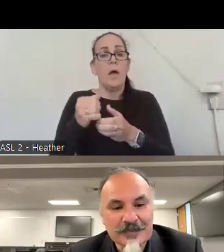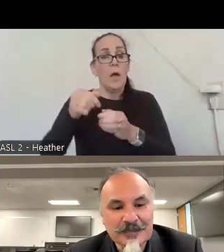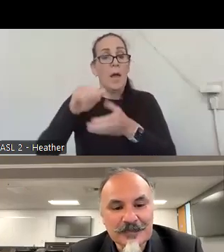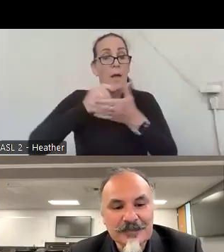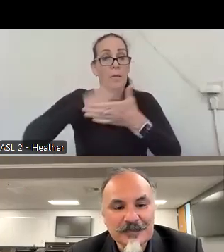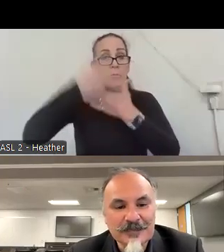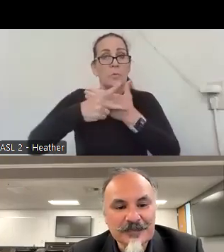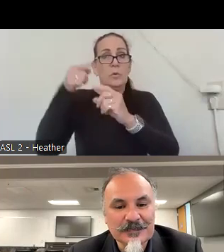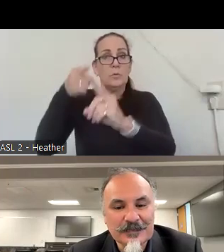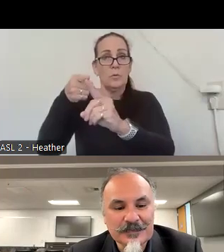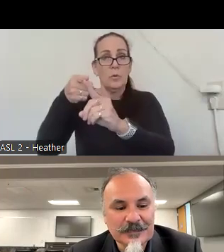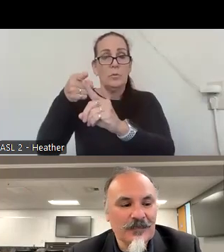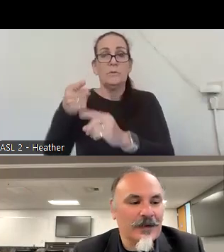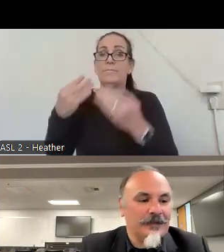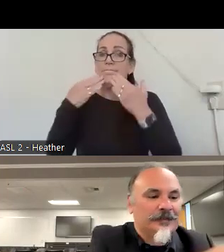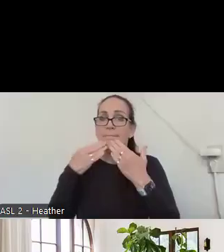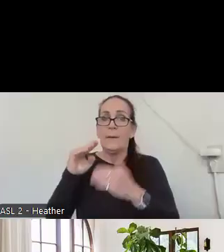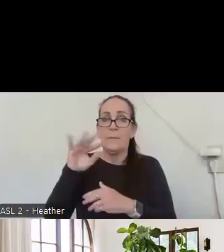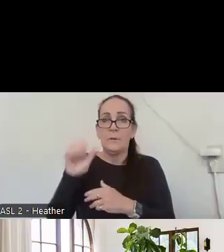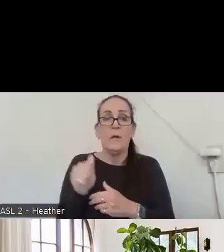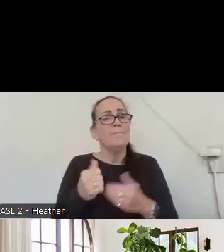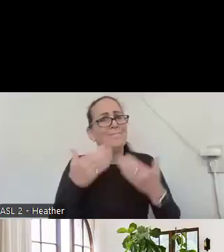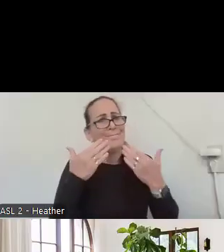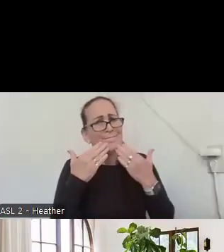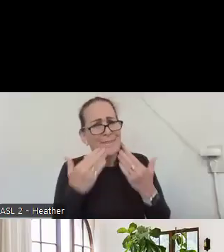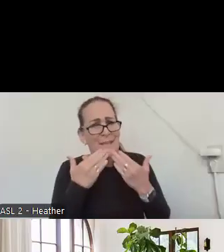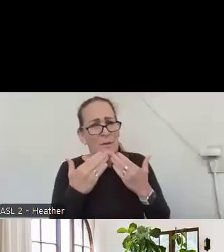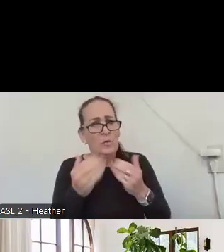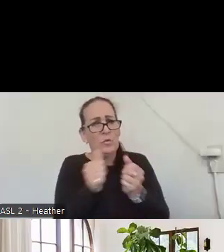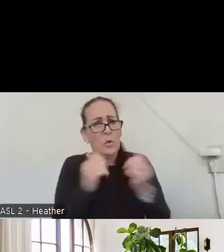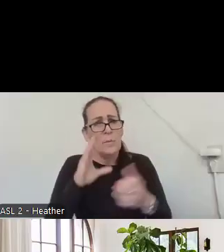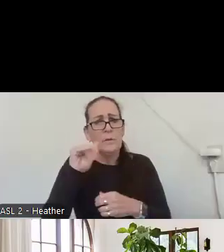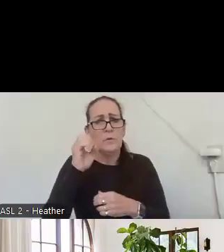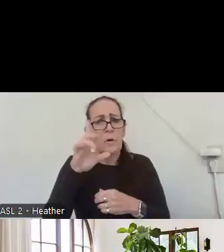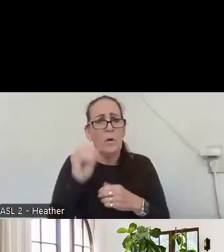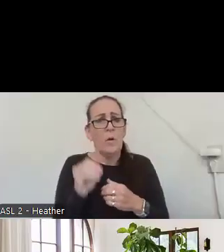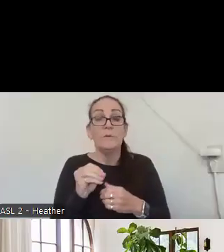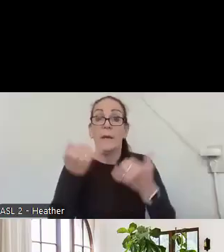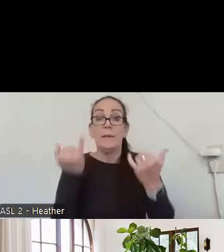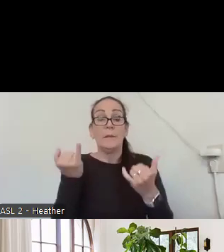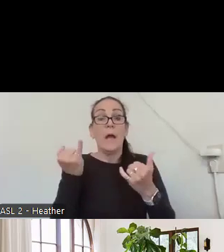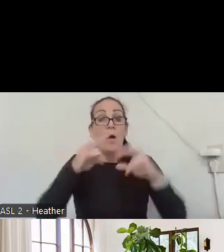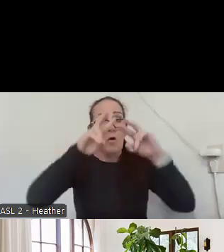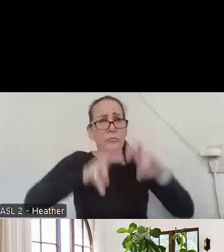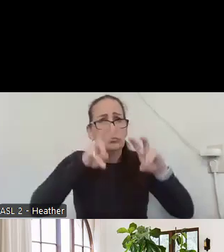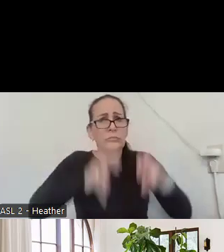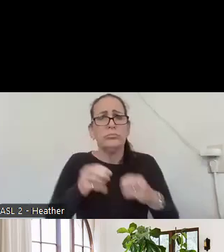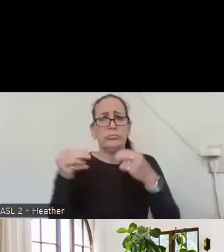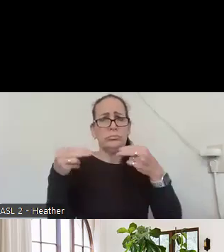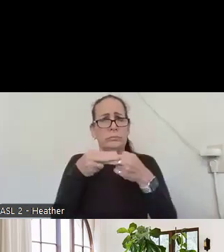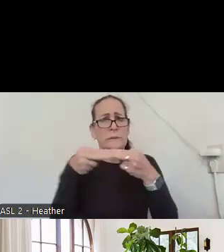you very much, Carlos. I really appreciate the opportunity to be here. So let's dive into the slides this